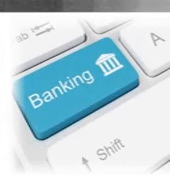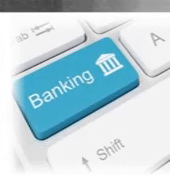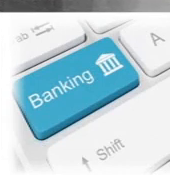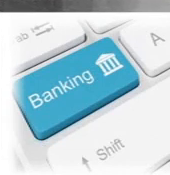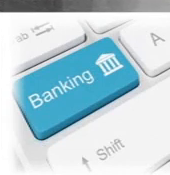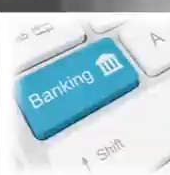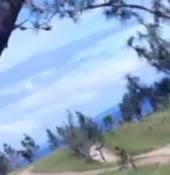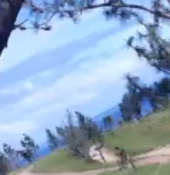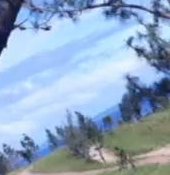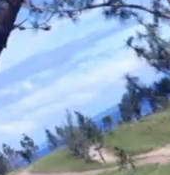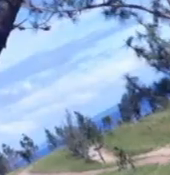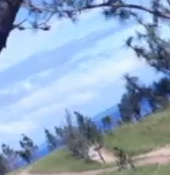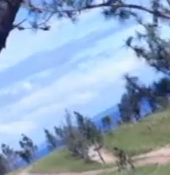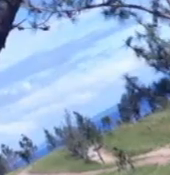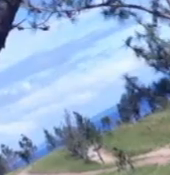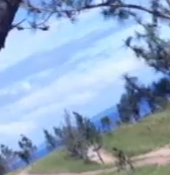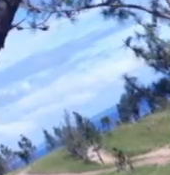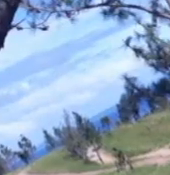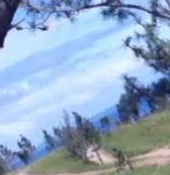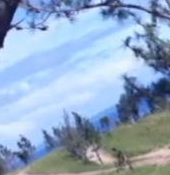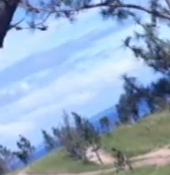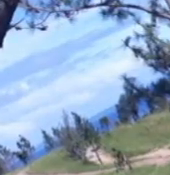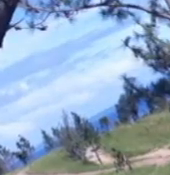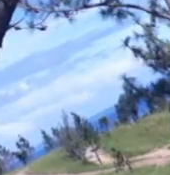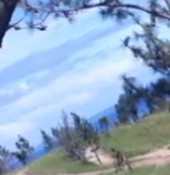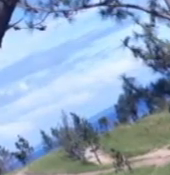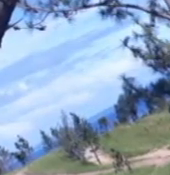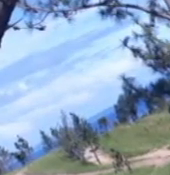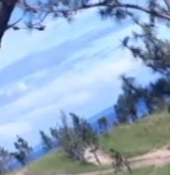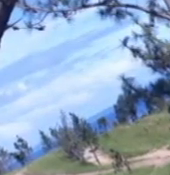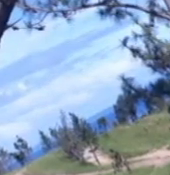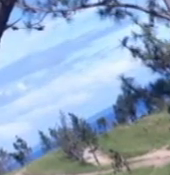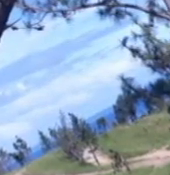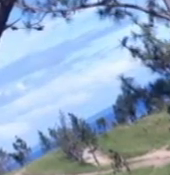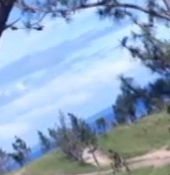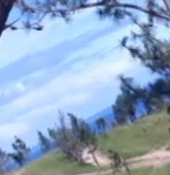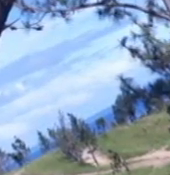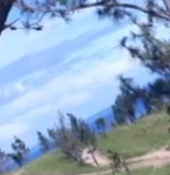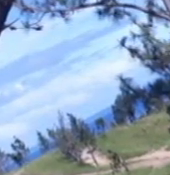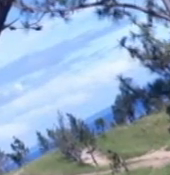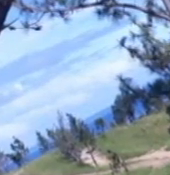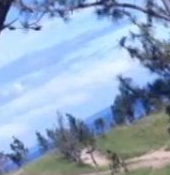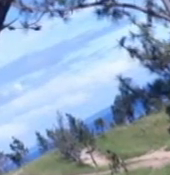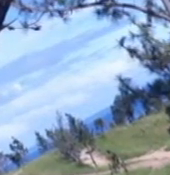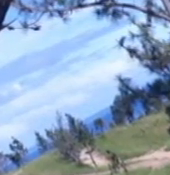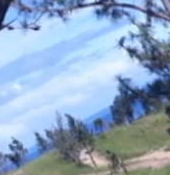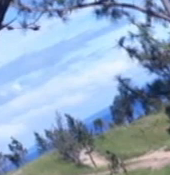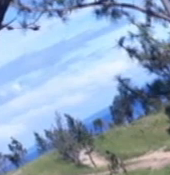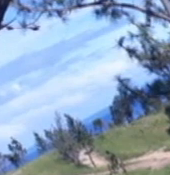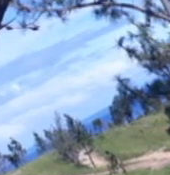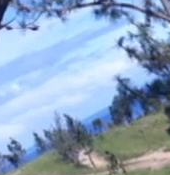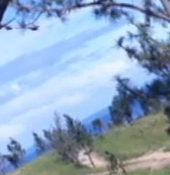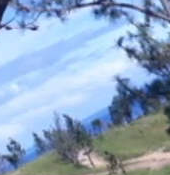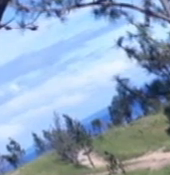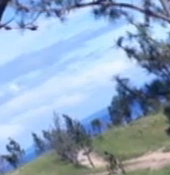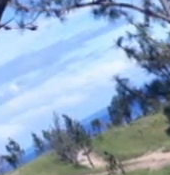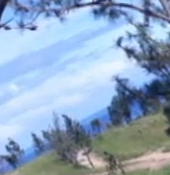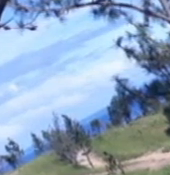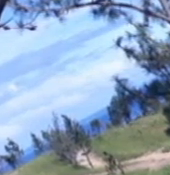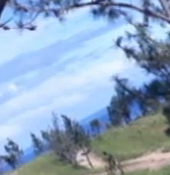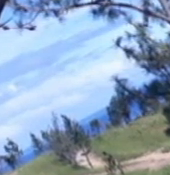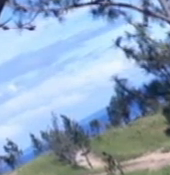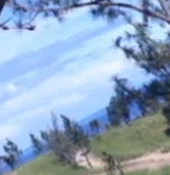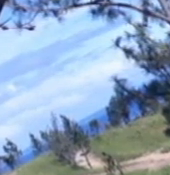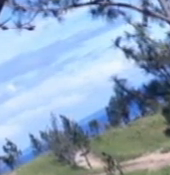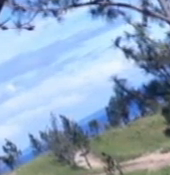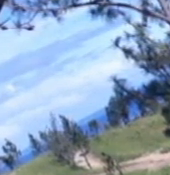answer. And our shot of the day. Beautiful weather is prevailing over most of the country now.